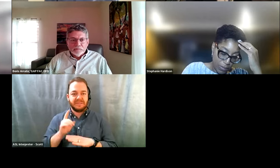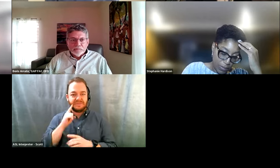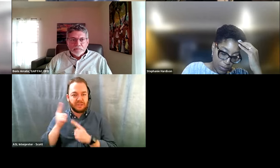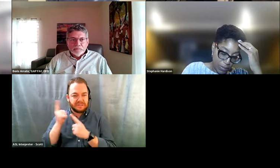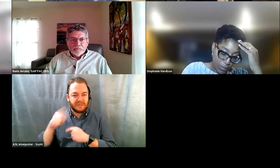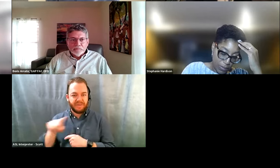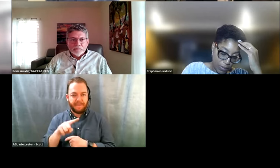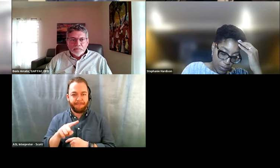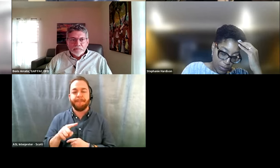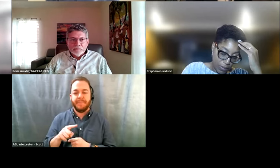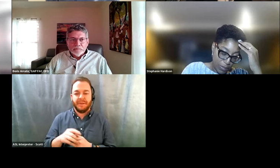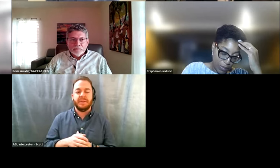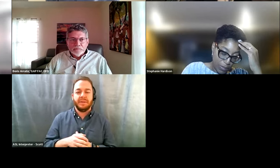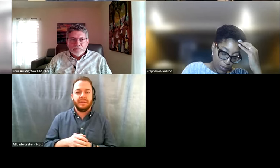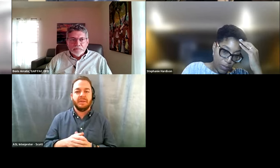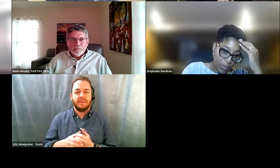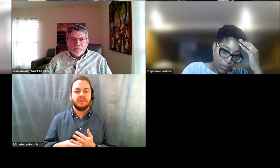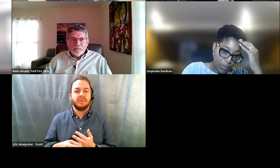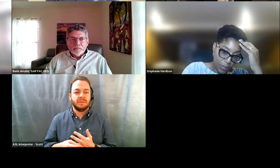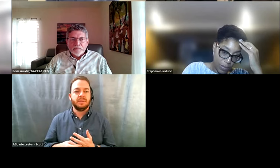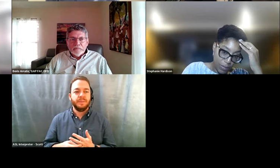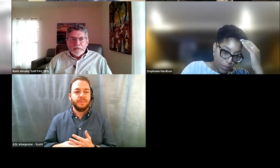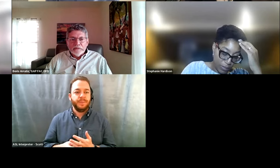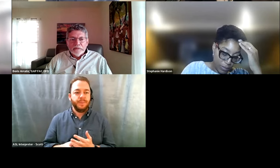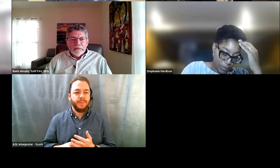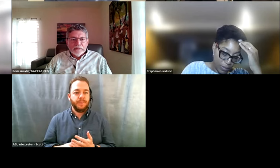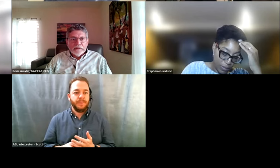is something worthy to look at too.